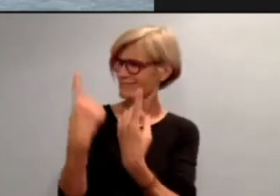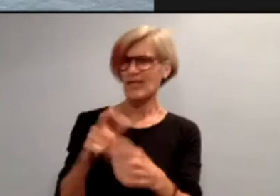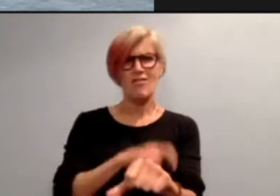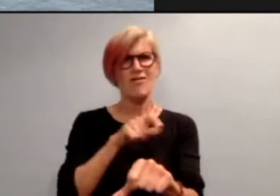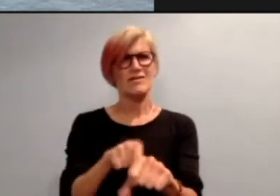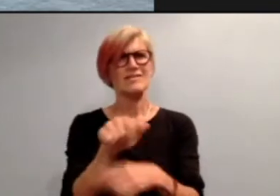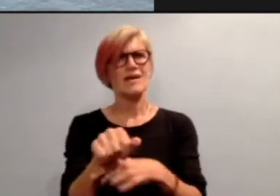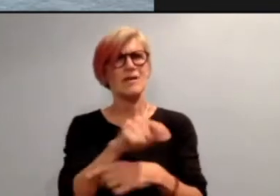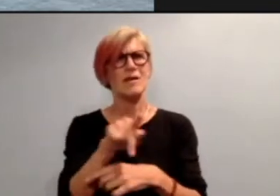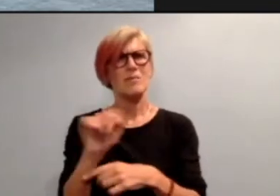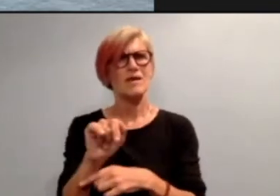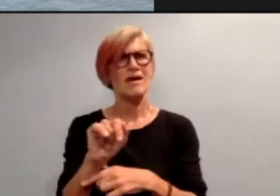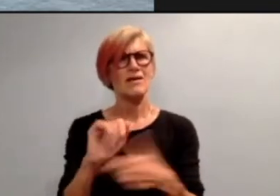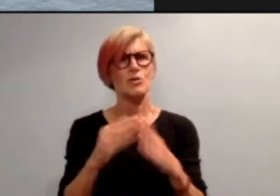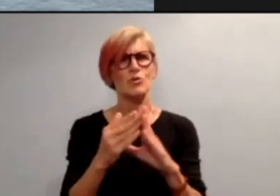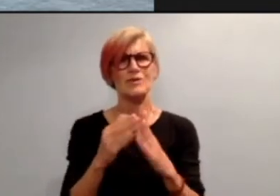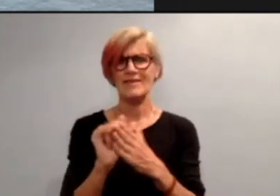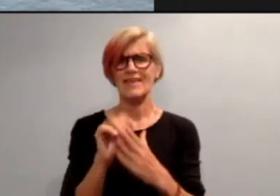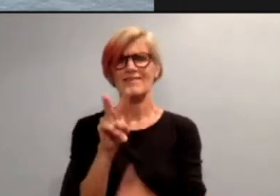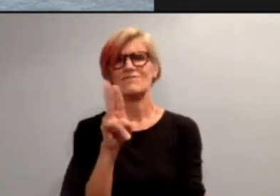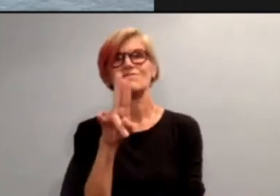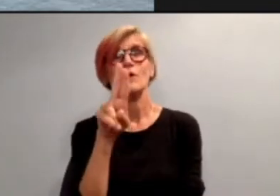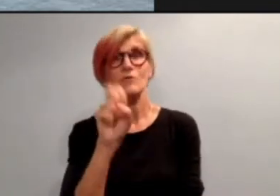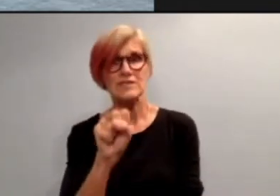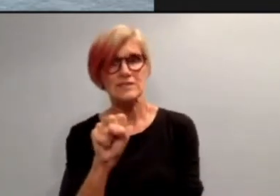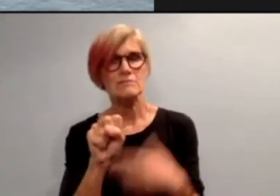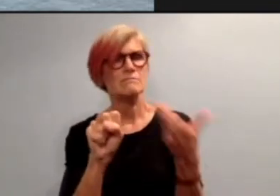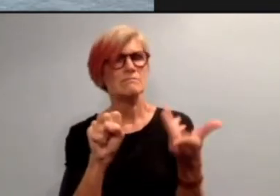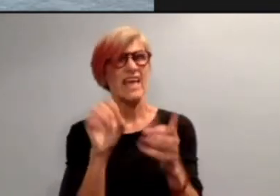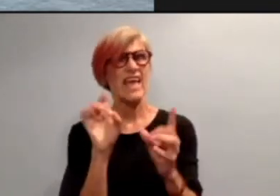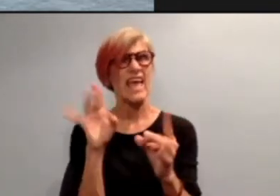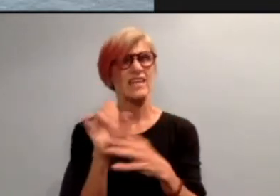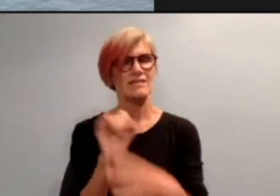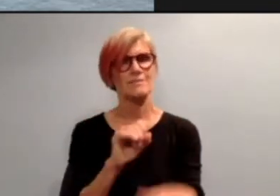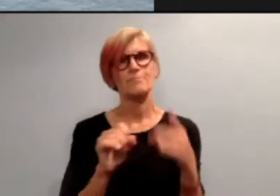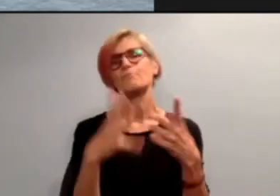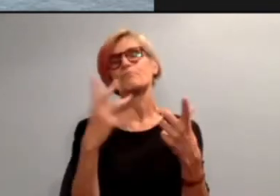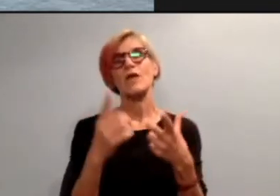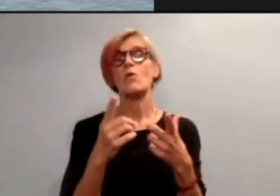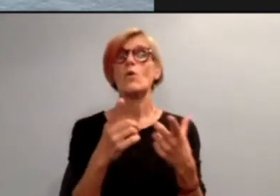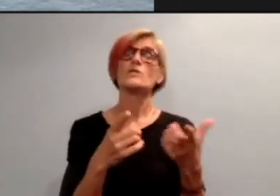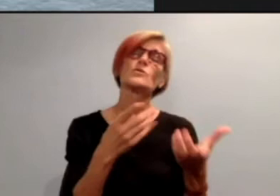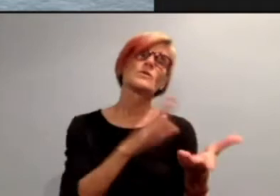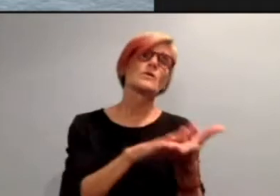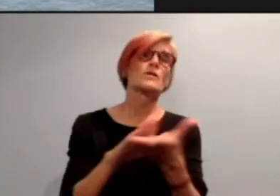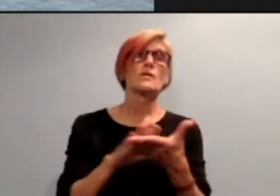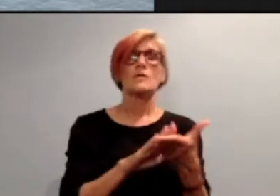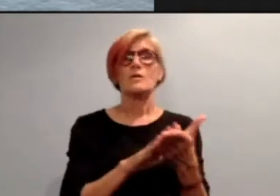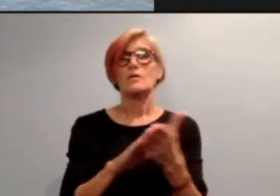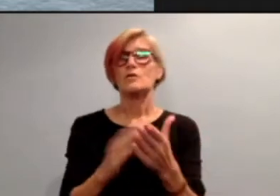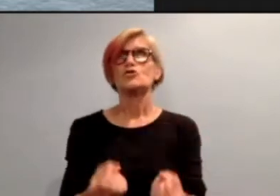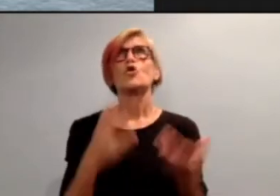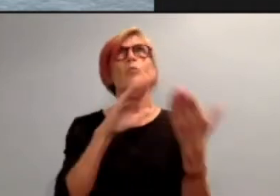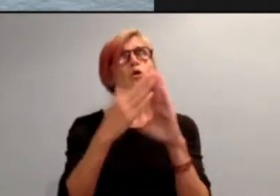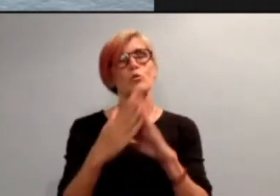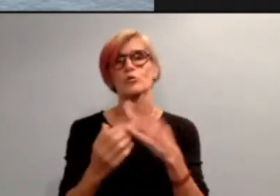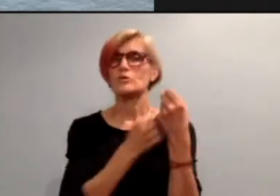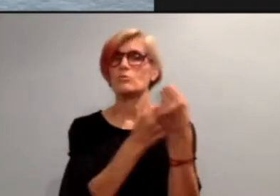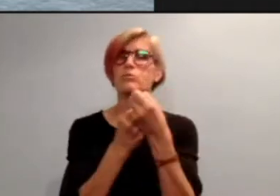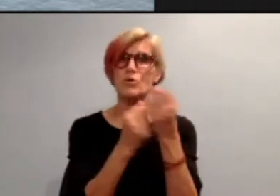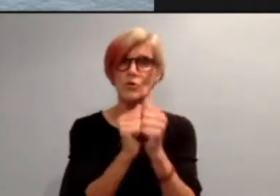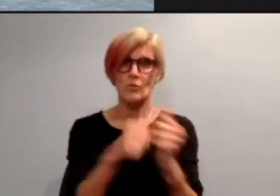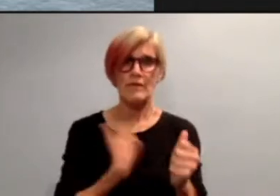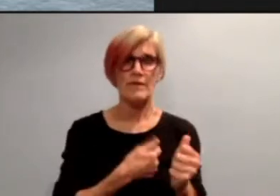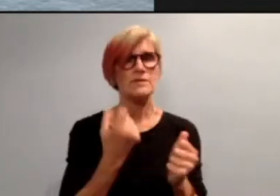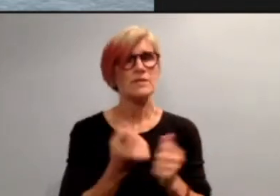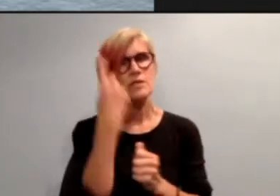virus of hate. I want to acknowledge the allyship of so many communities who have stood with the AAPI community, understanding